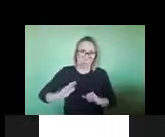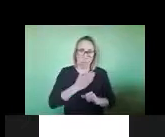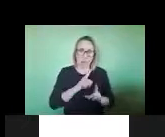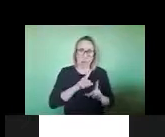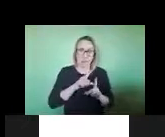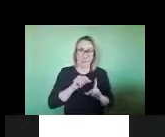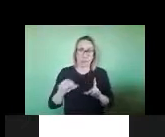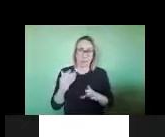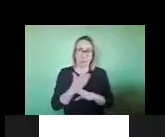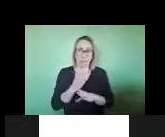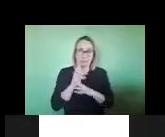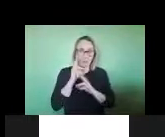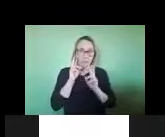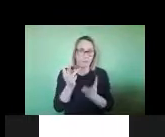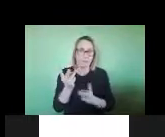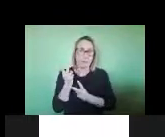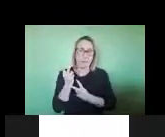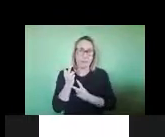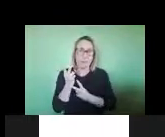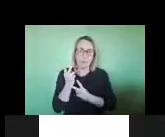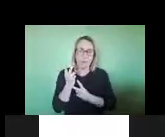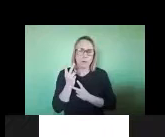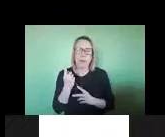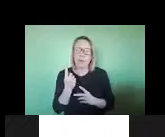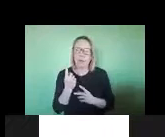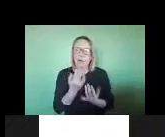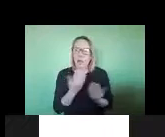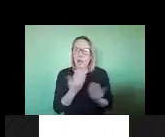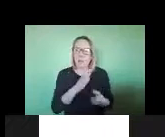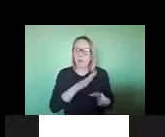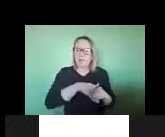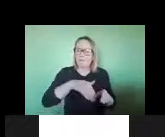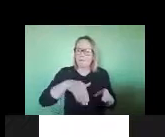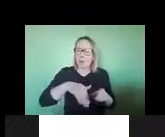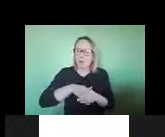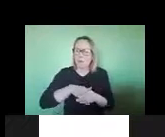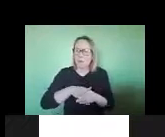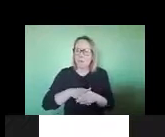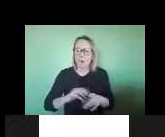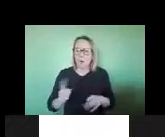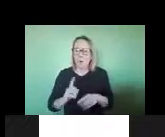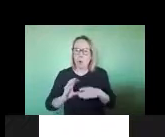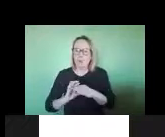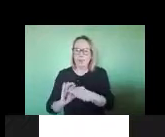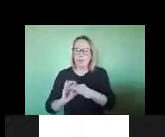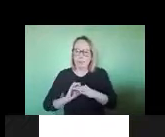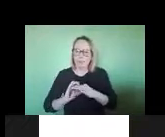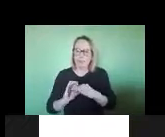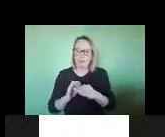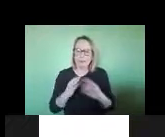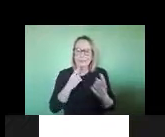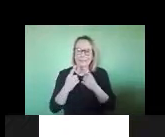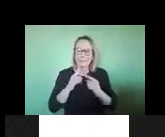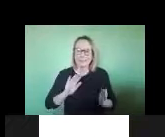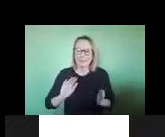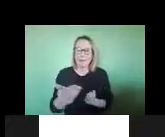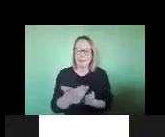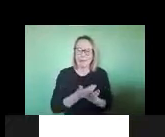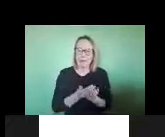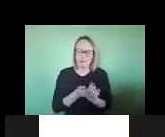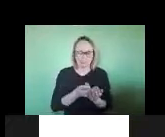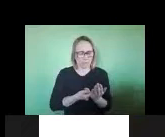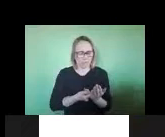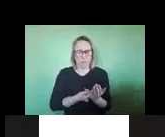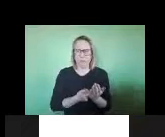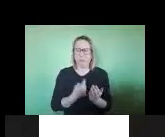reviewed. We review participation levels and engagement after each session, and with this data being collated, we look at this